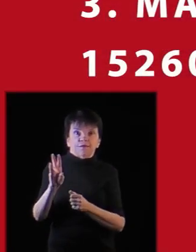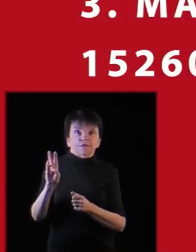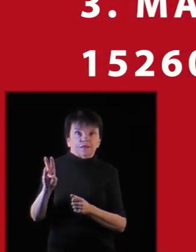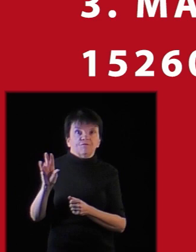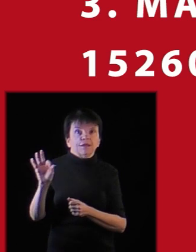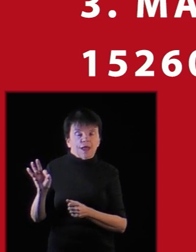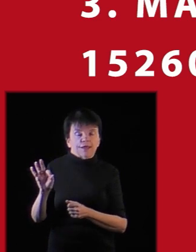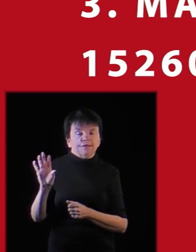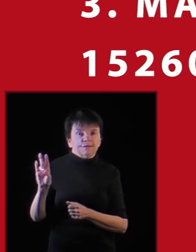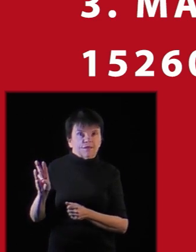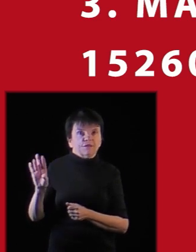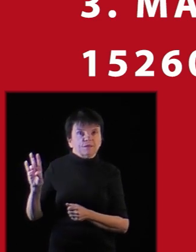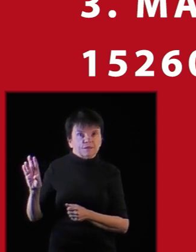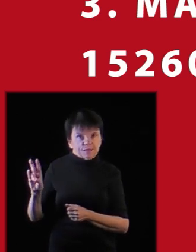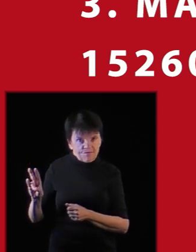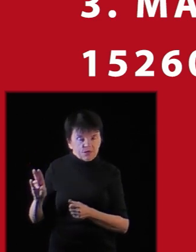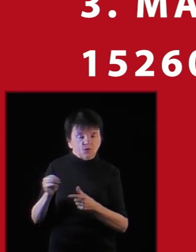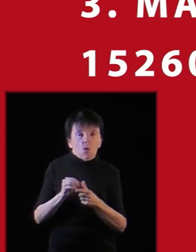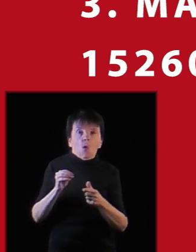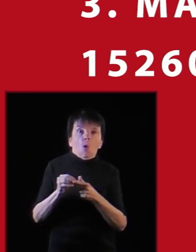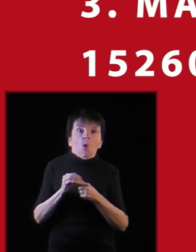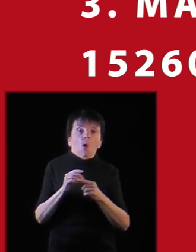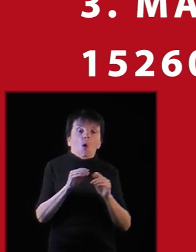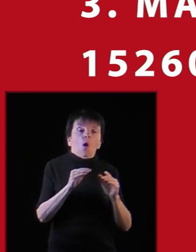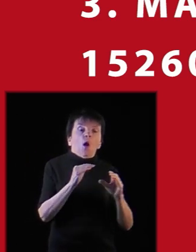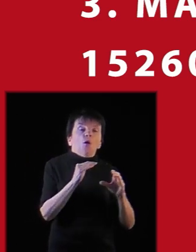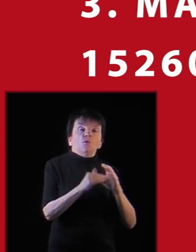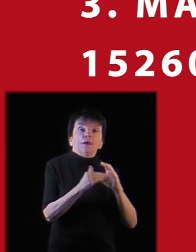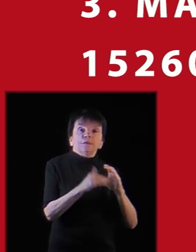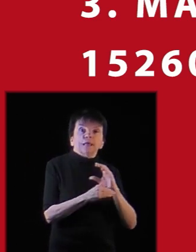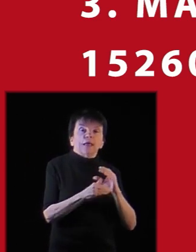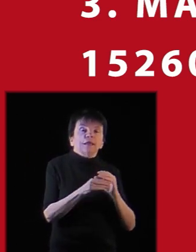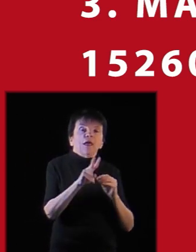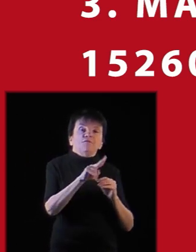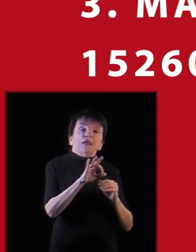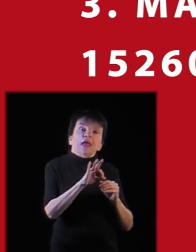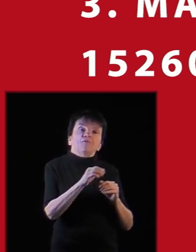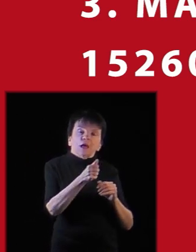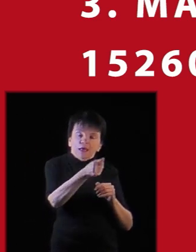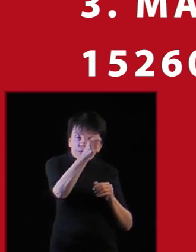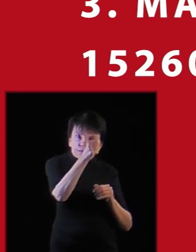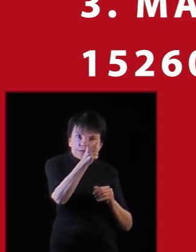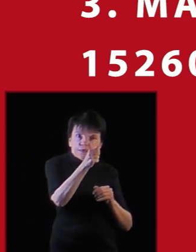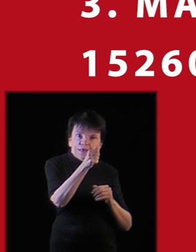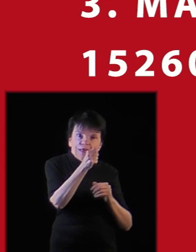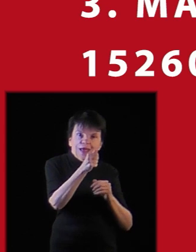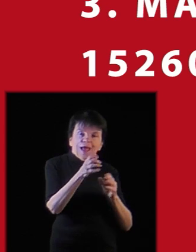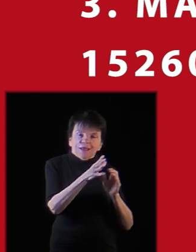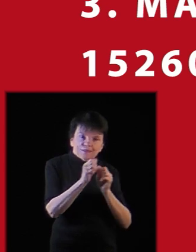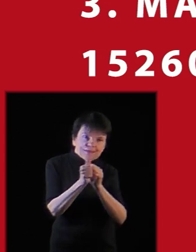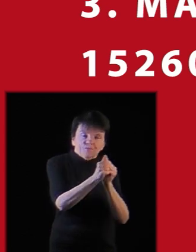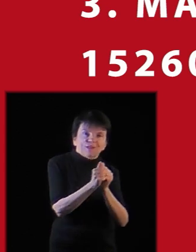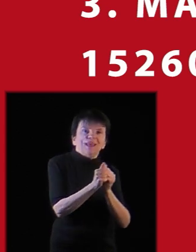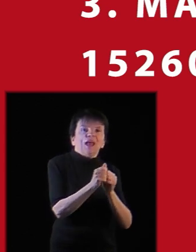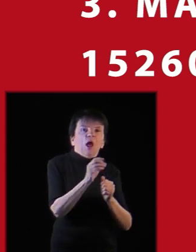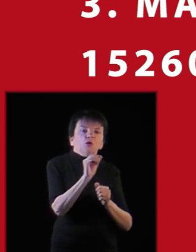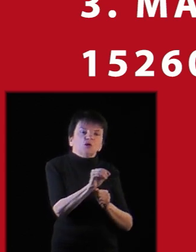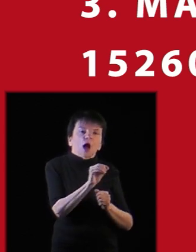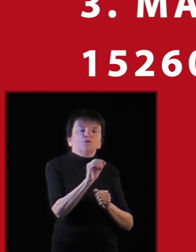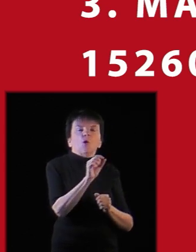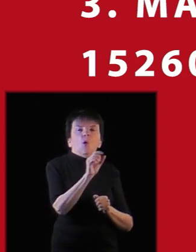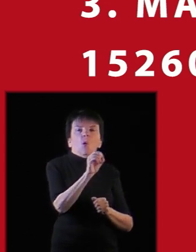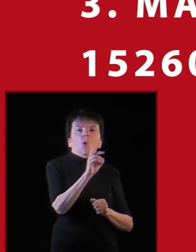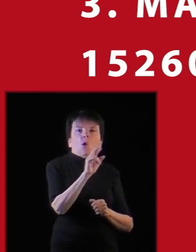77977. You can always go to our website at vfassembly.org and click on the giving tab. You can drop off